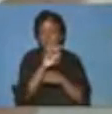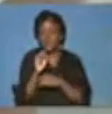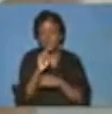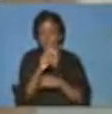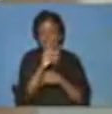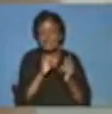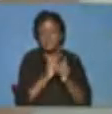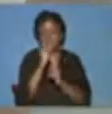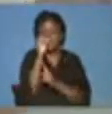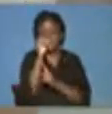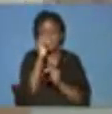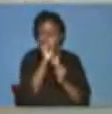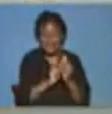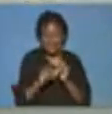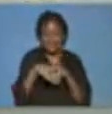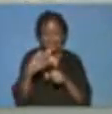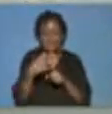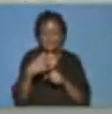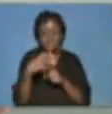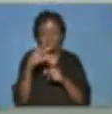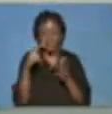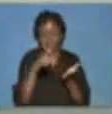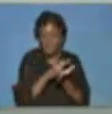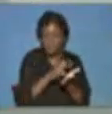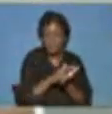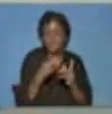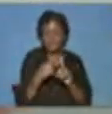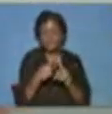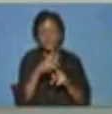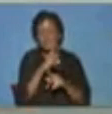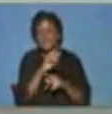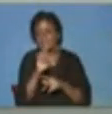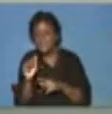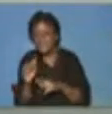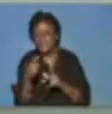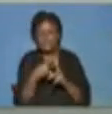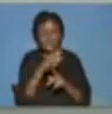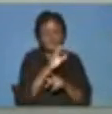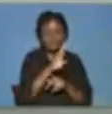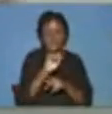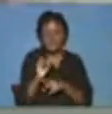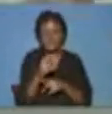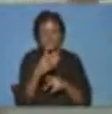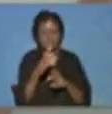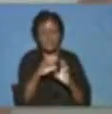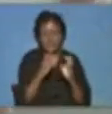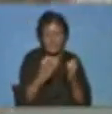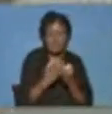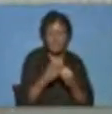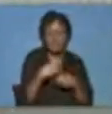pre-clearance officers out at the airport, to the DEA, to the FBI, to the consular officers that